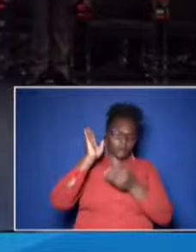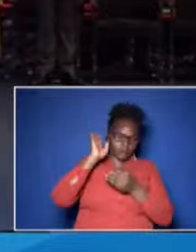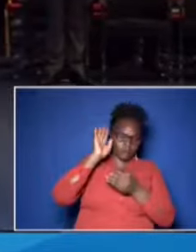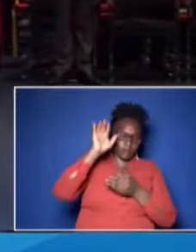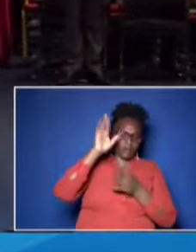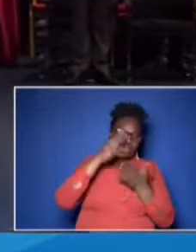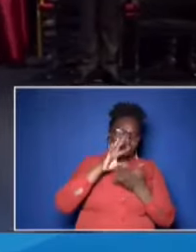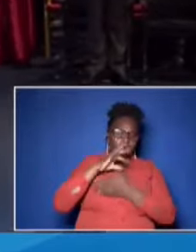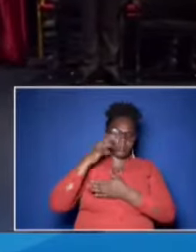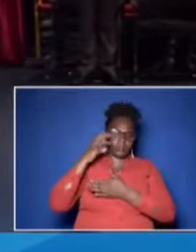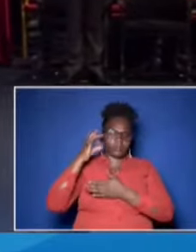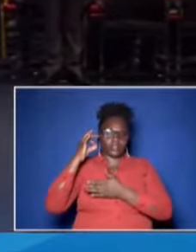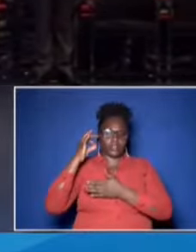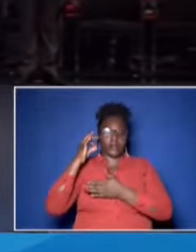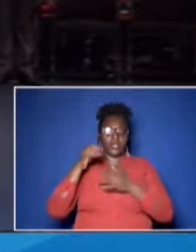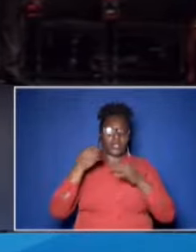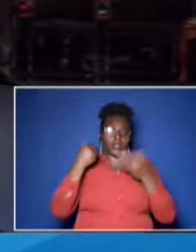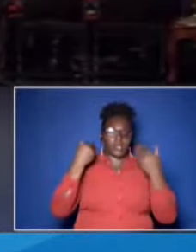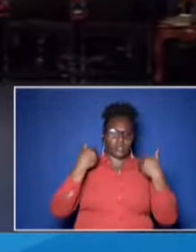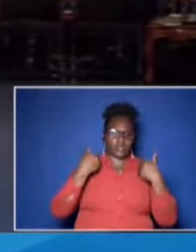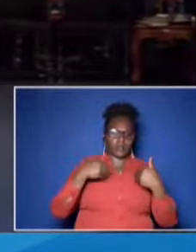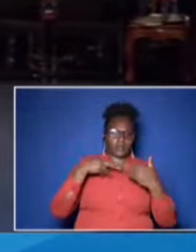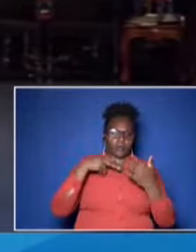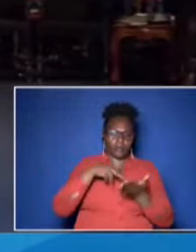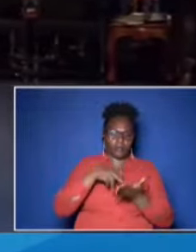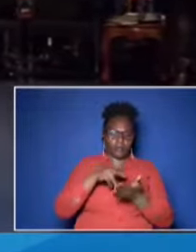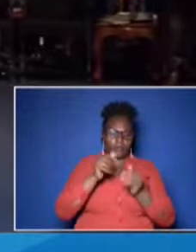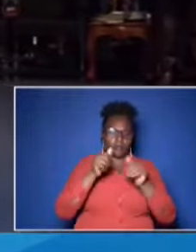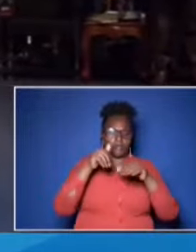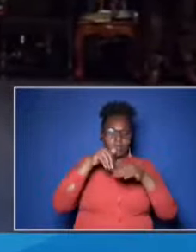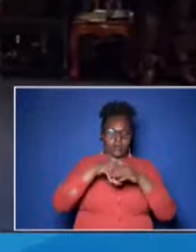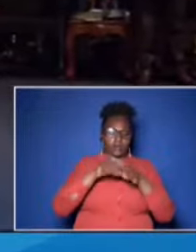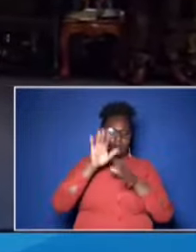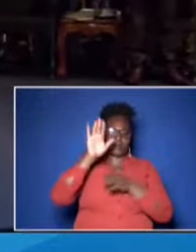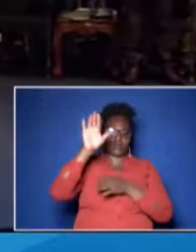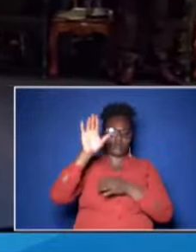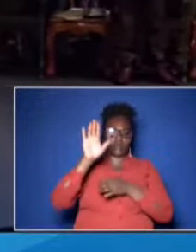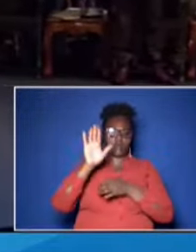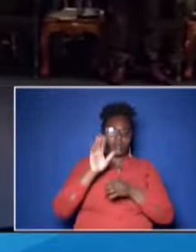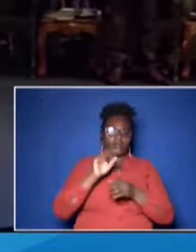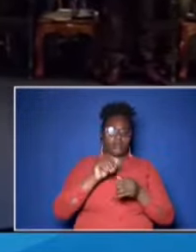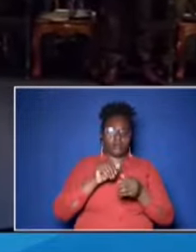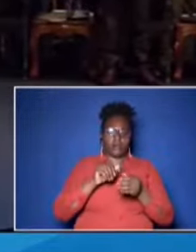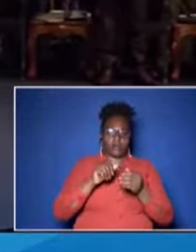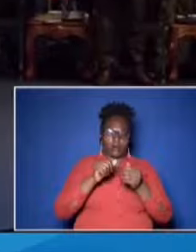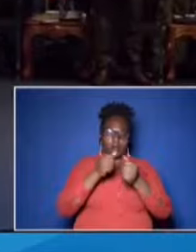spirit I'm walking in your